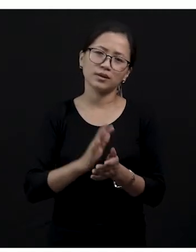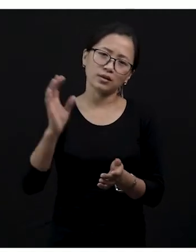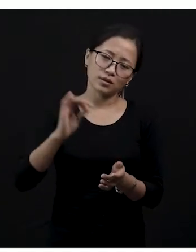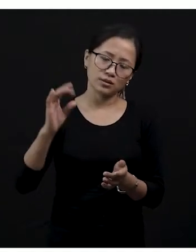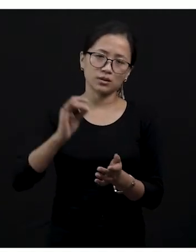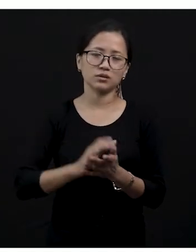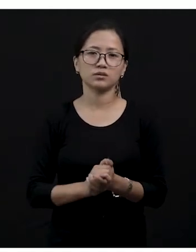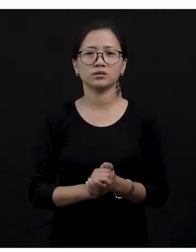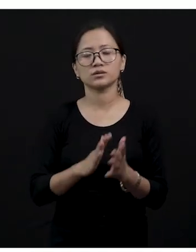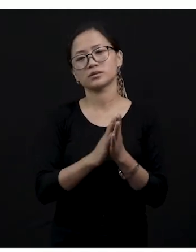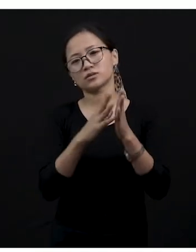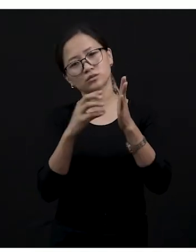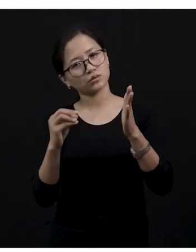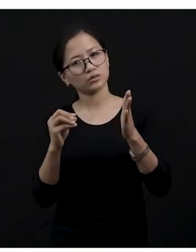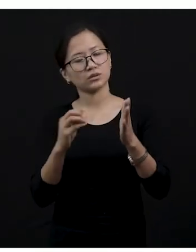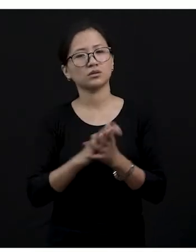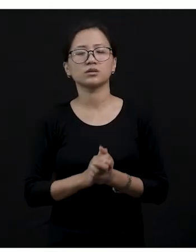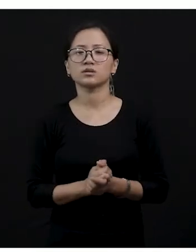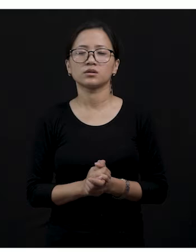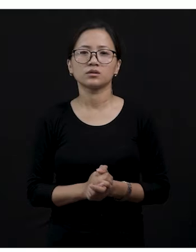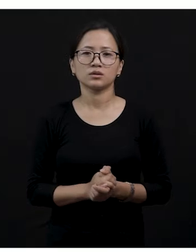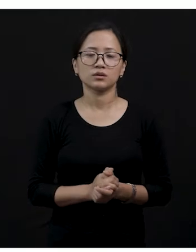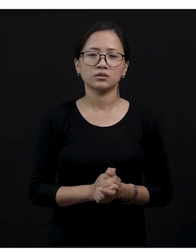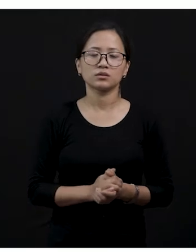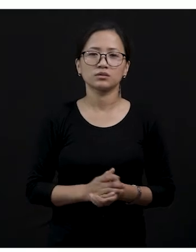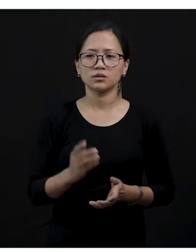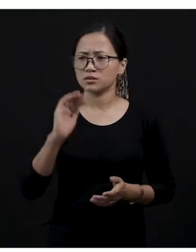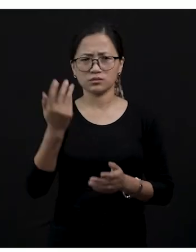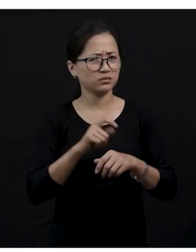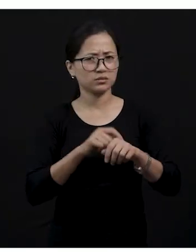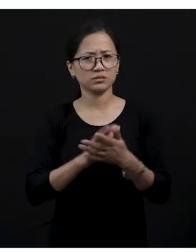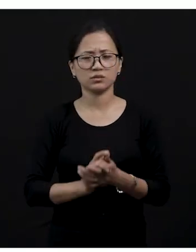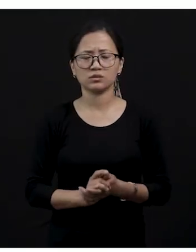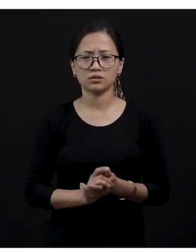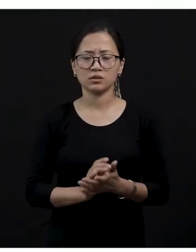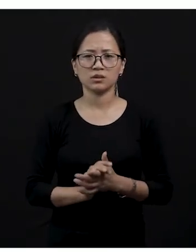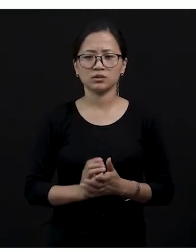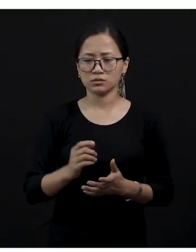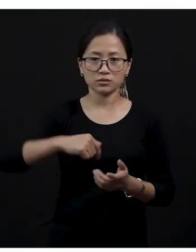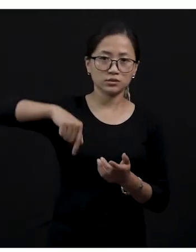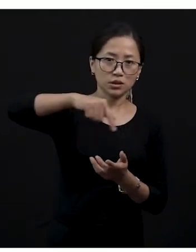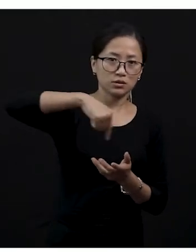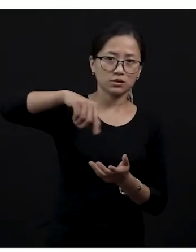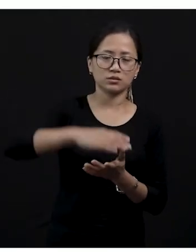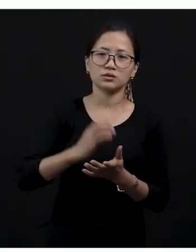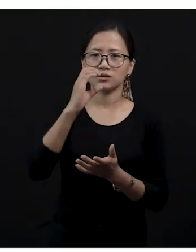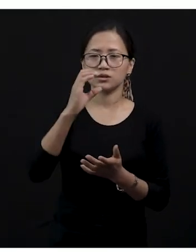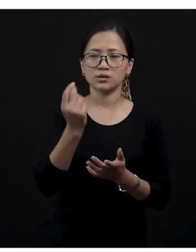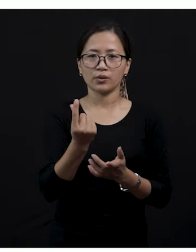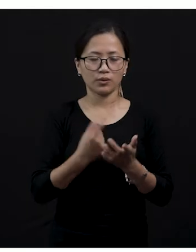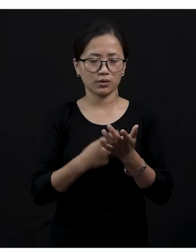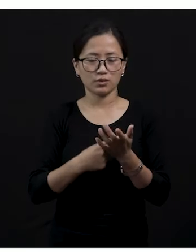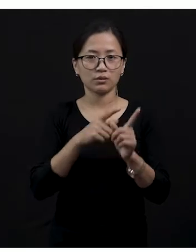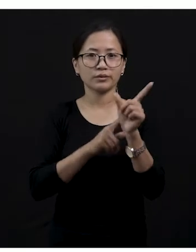no? It gets dry. Sometimes your mother, sometimes the curry, they get burned. Sometimes even the milk,